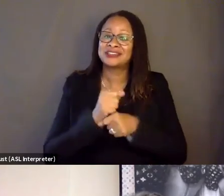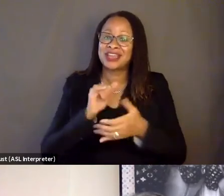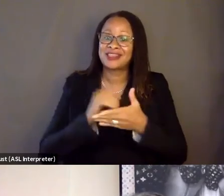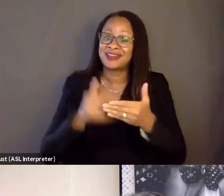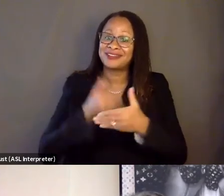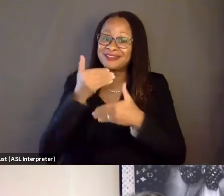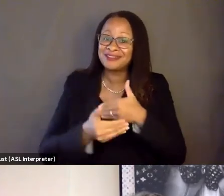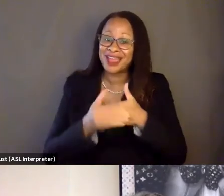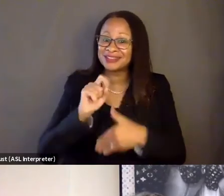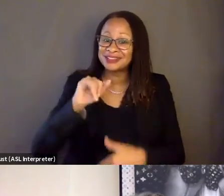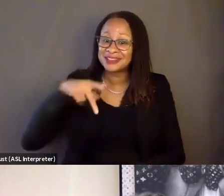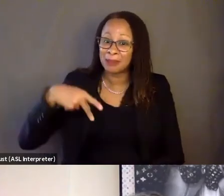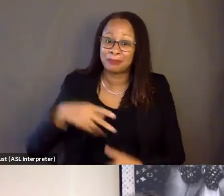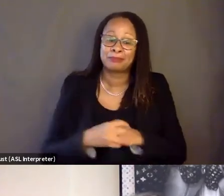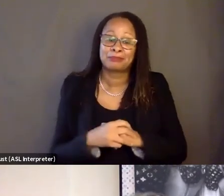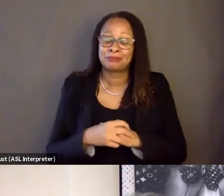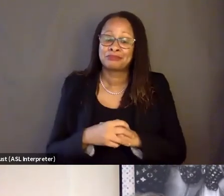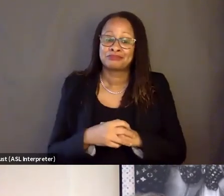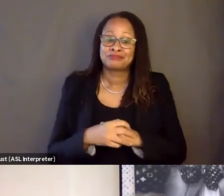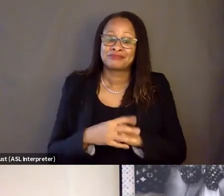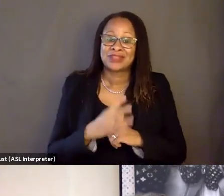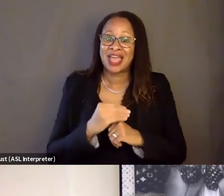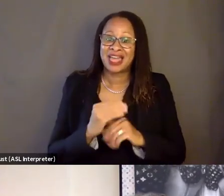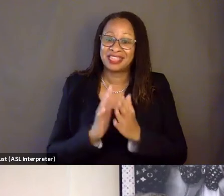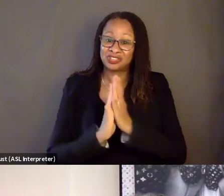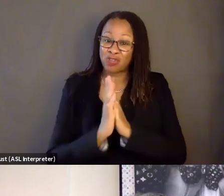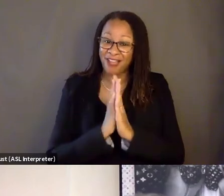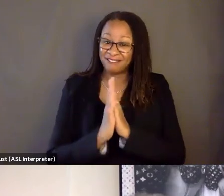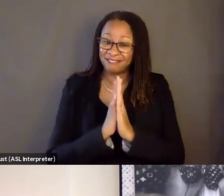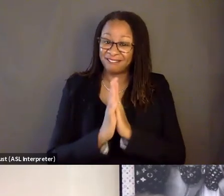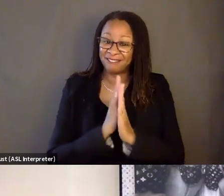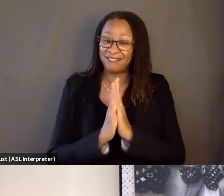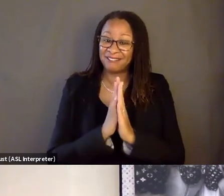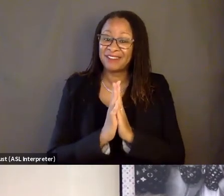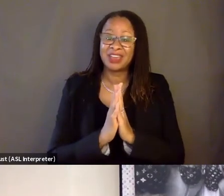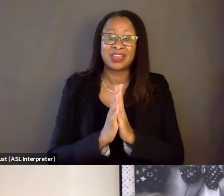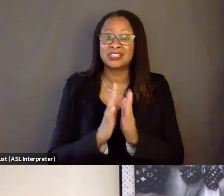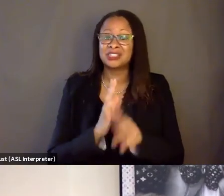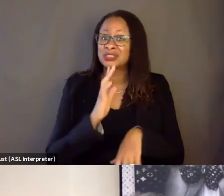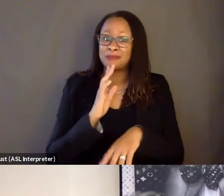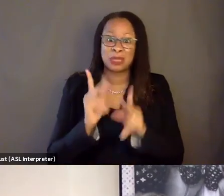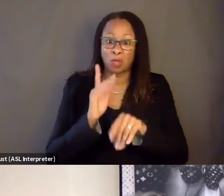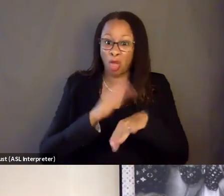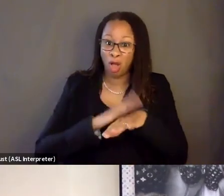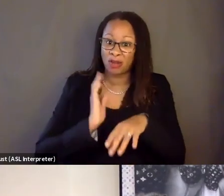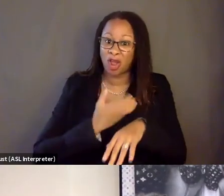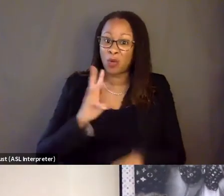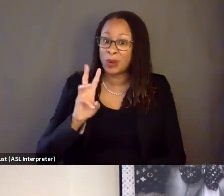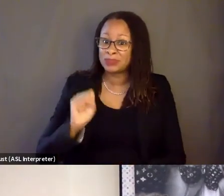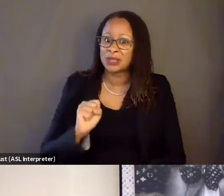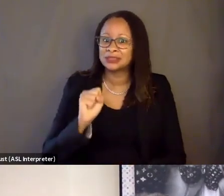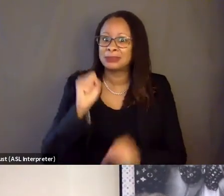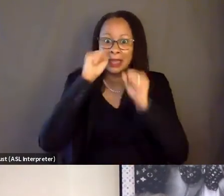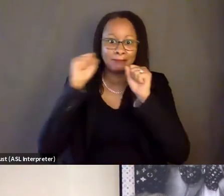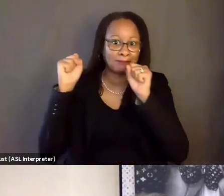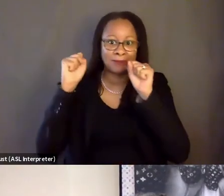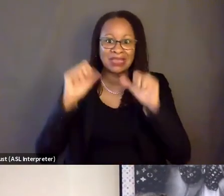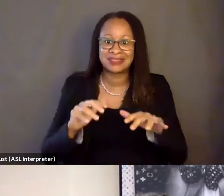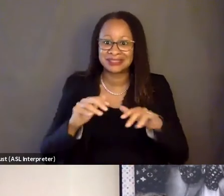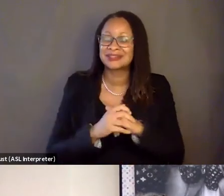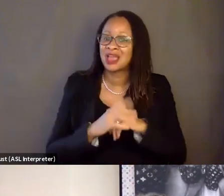next step. And the traffic that we've had has been really phenomenal on the site that